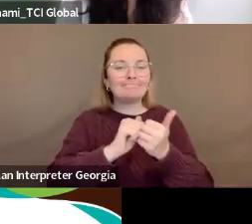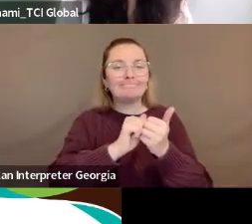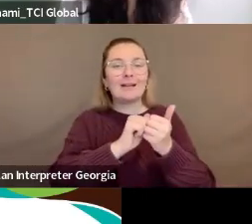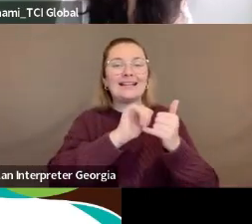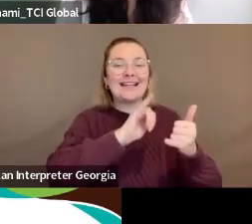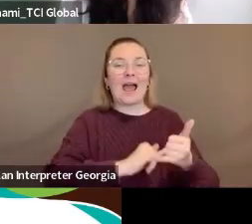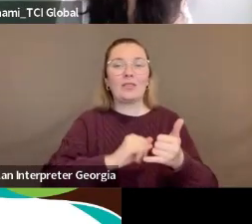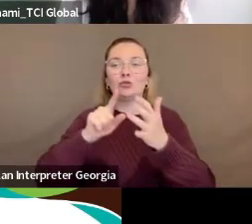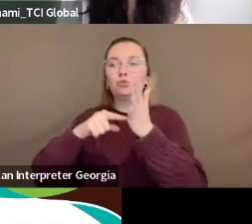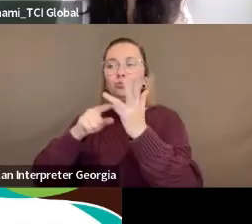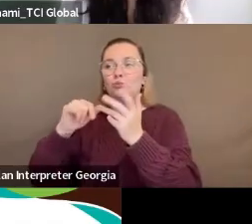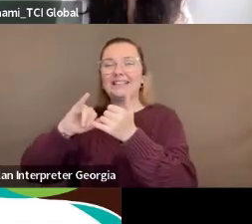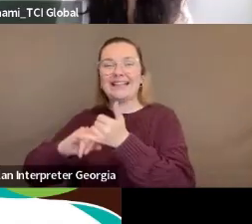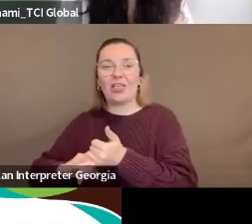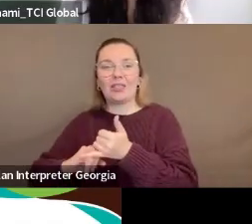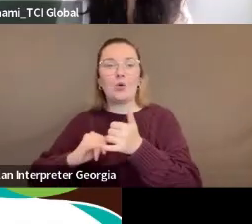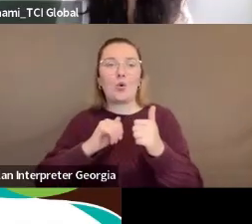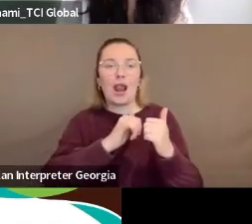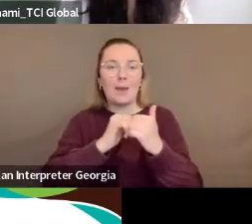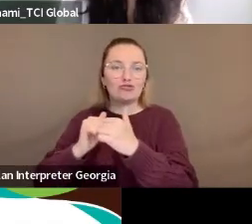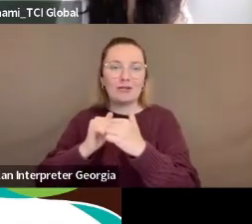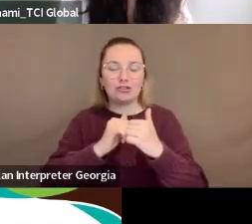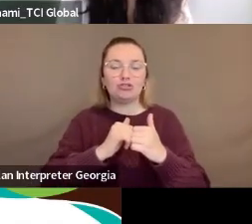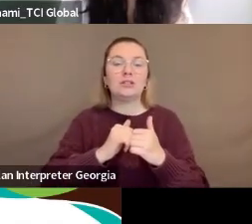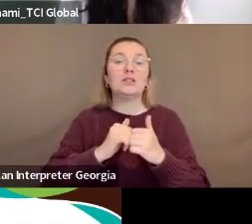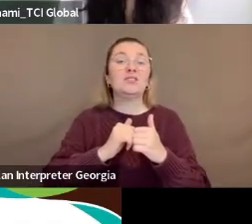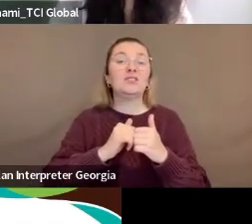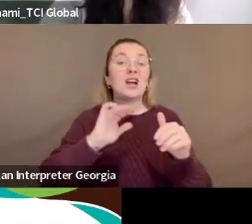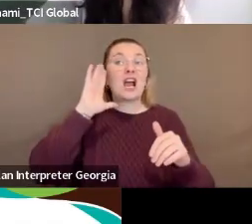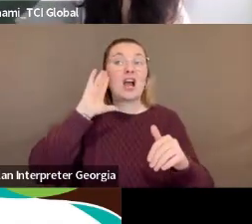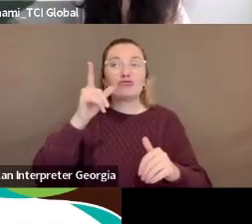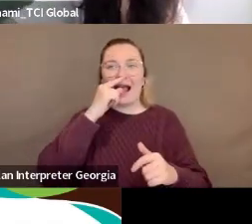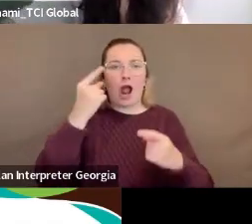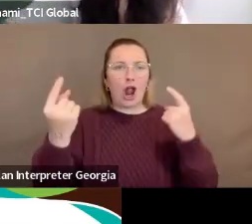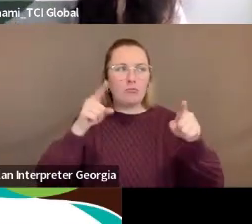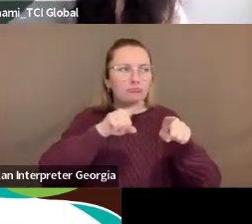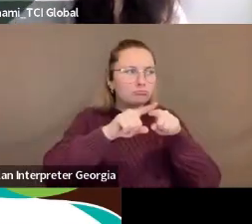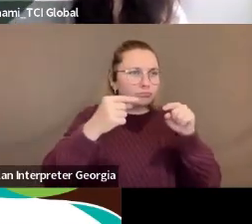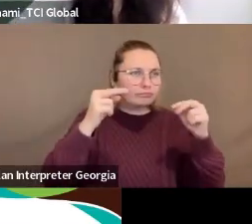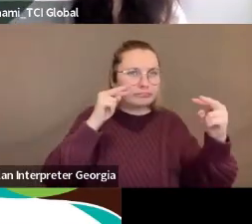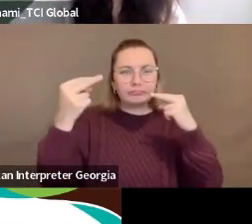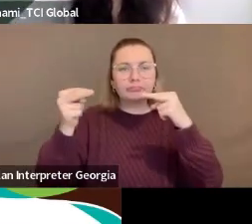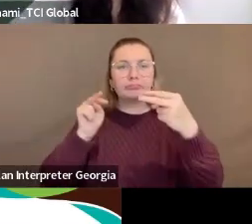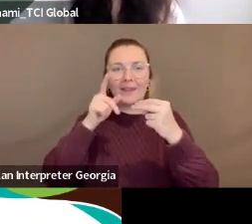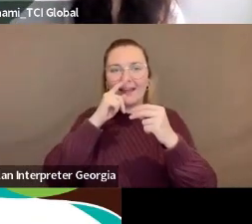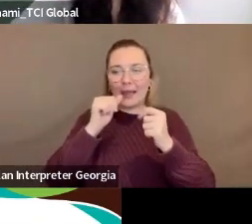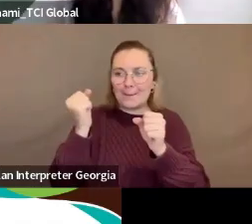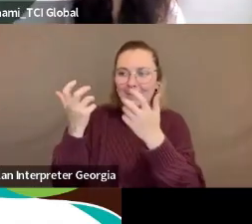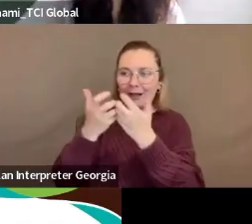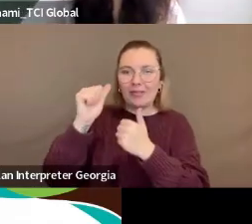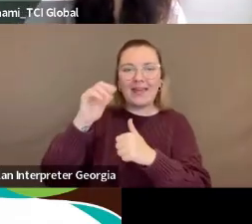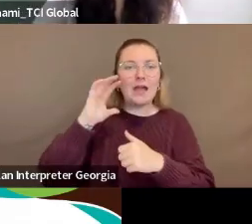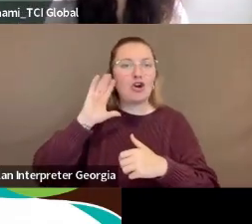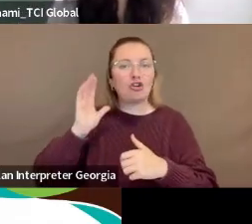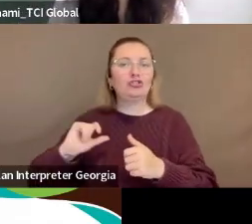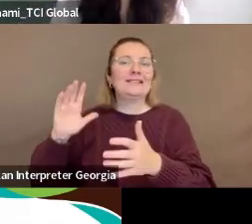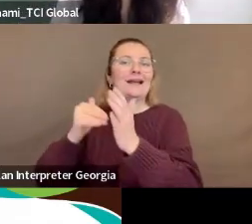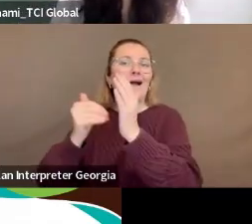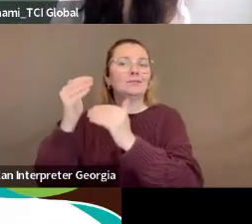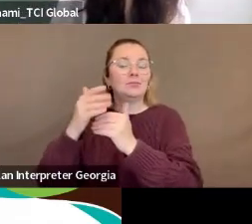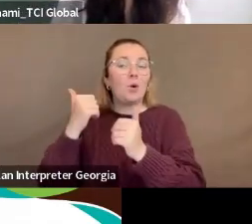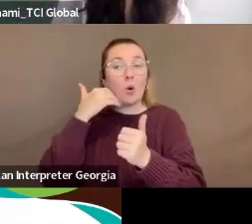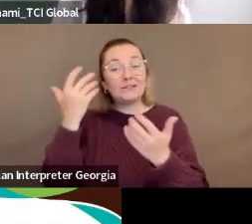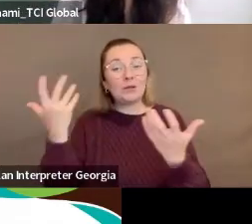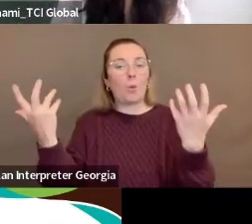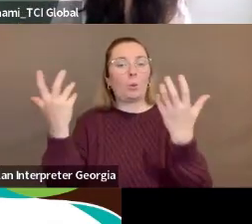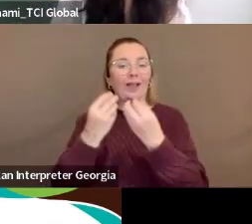south-to-south collaboration, so that countries can learn from each other about what works and they can scale it. So our goal is always to stand